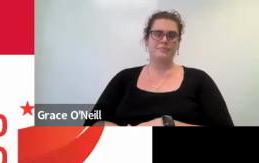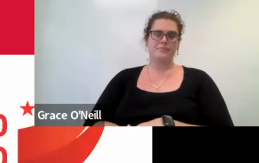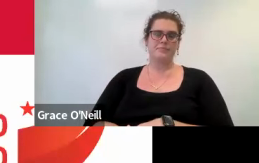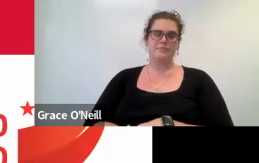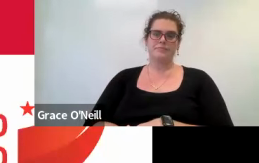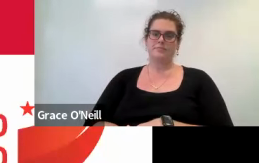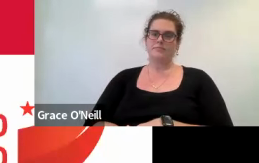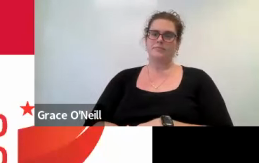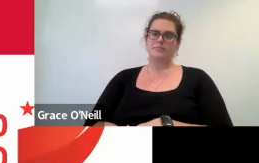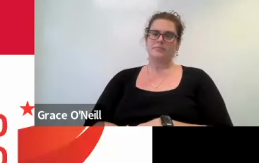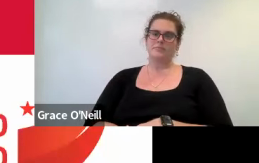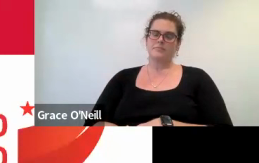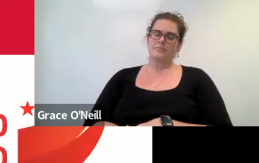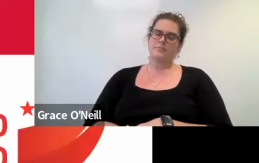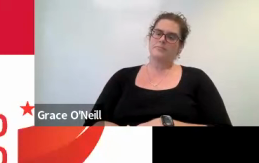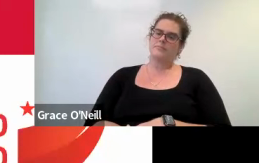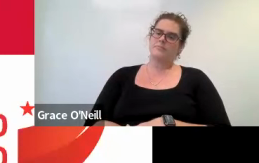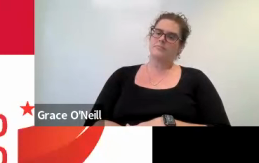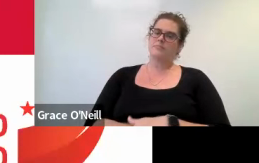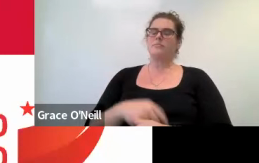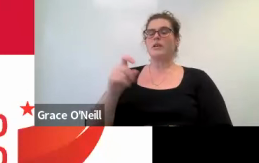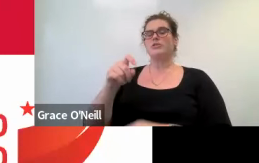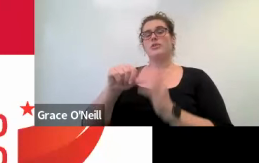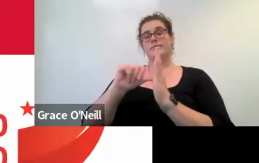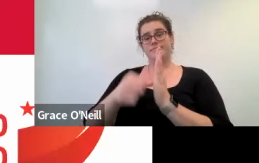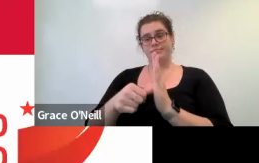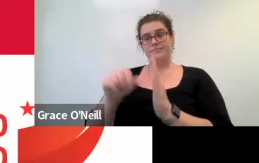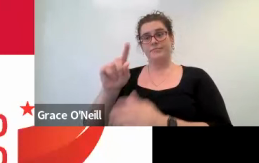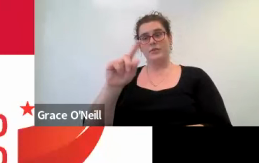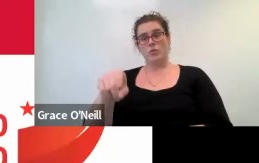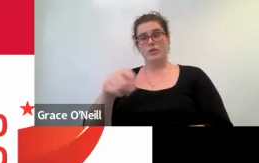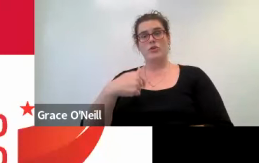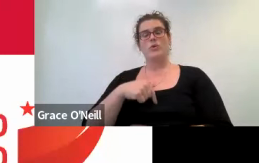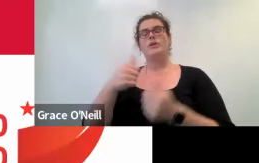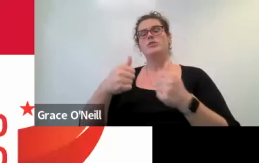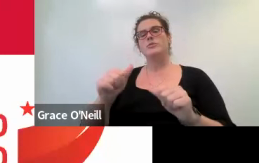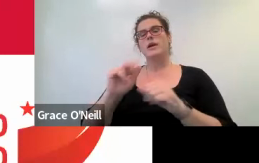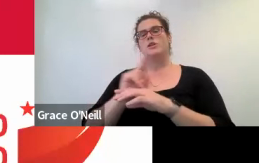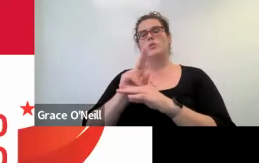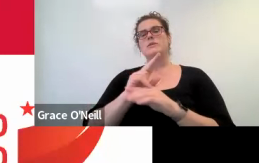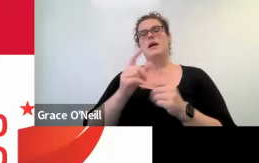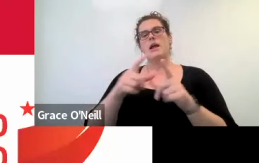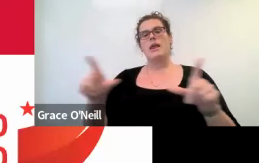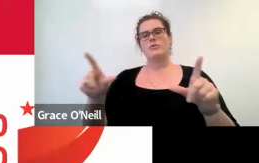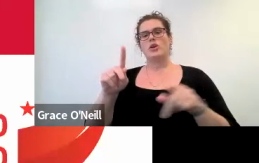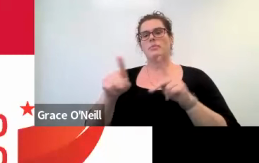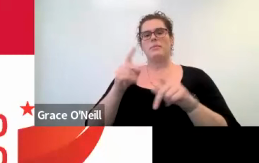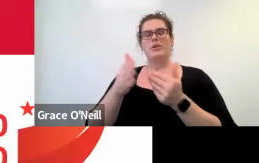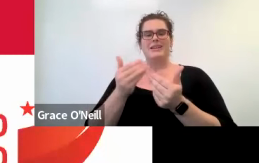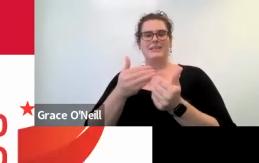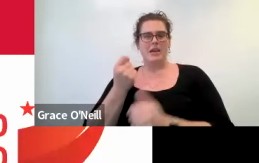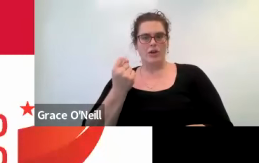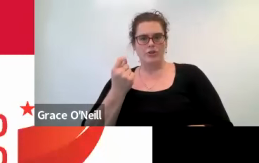that we tried to use as language that we believe that was easily understood. Passing